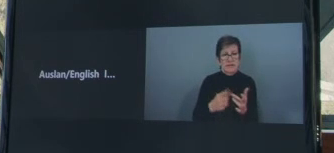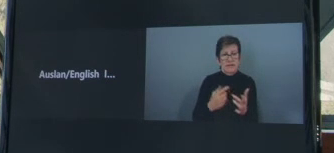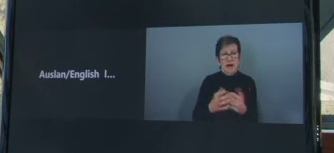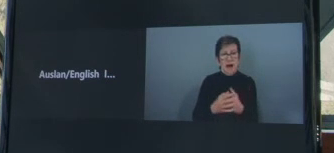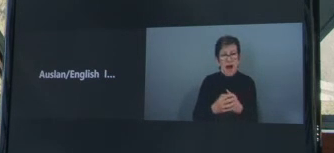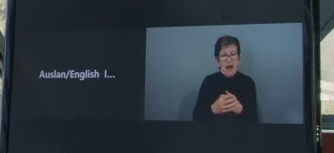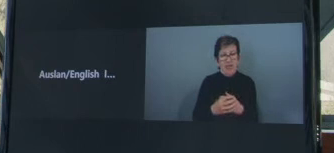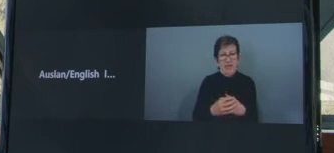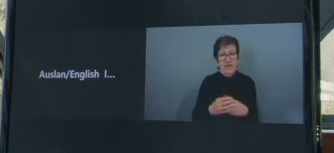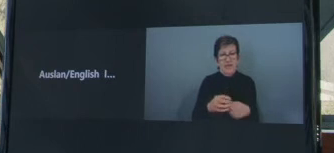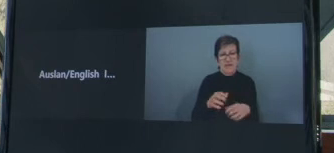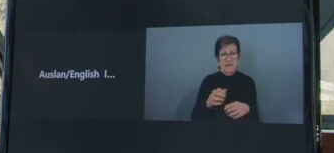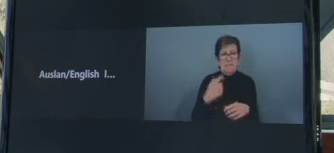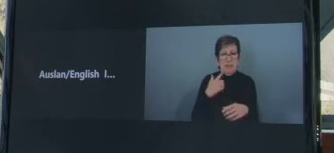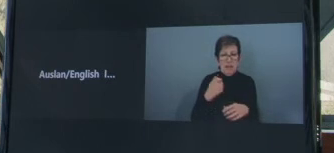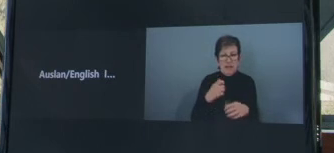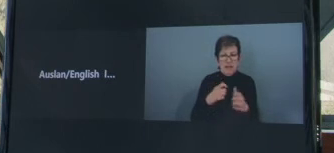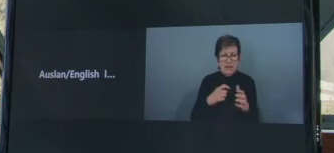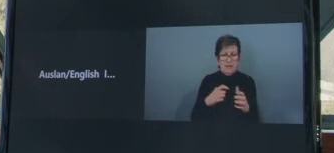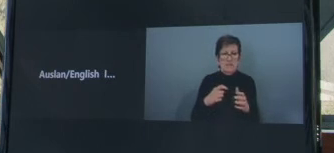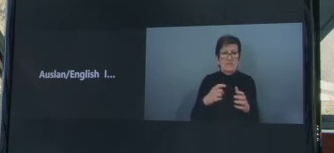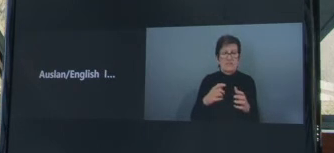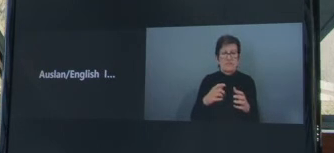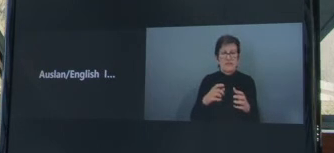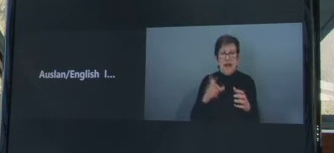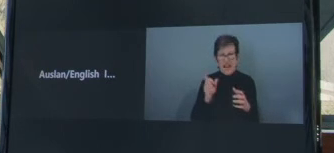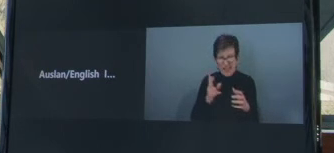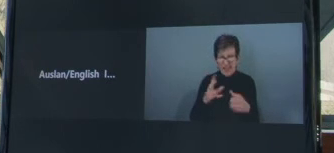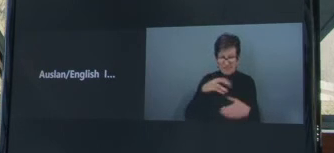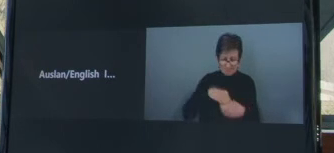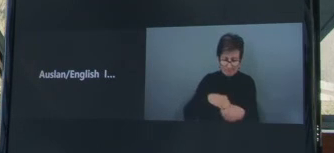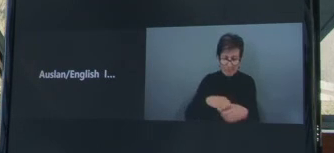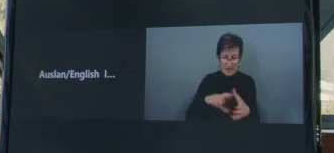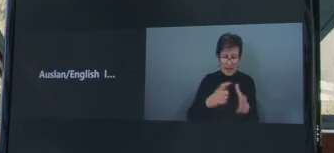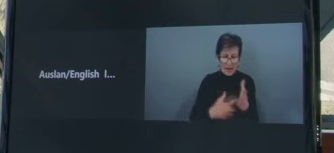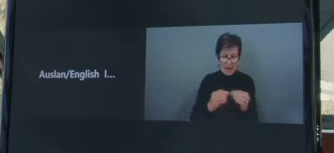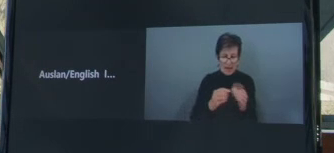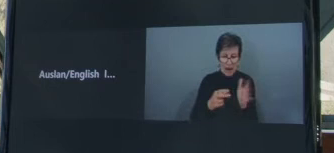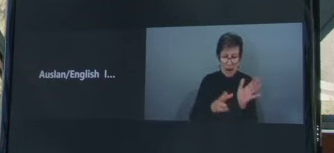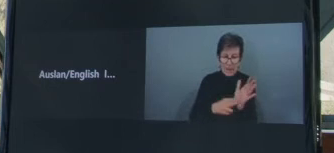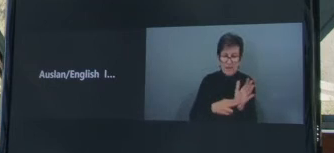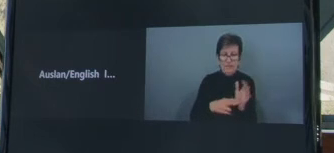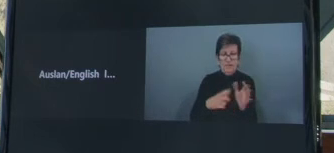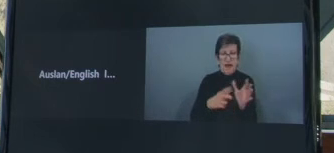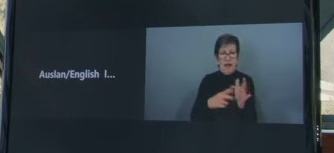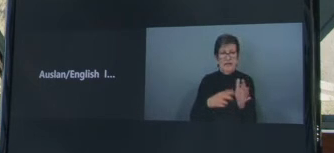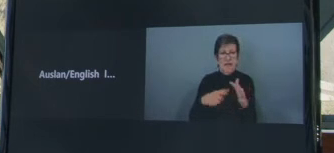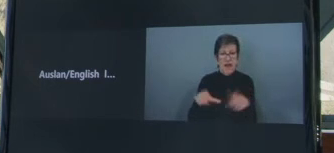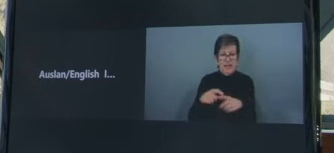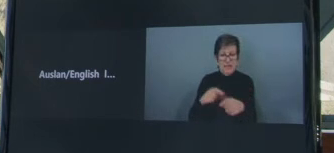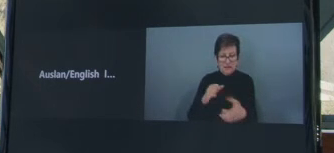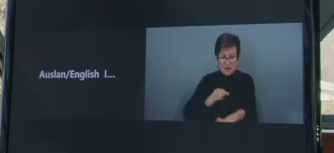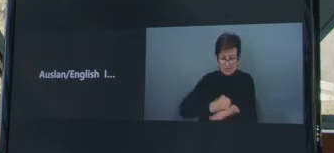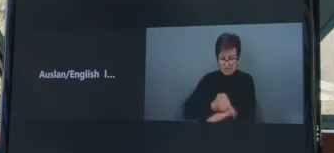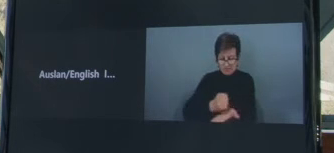carbon. And that was poured over, the plantain and groundnuts to really bring it into a